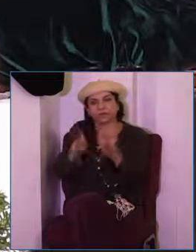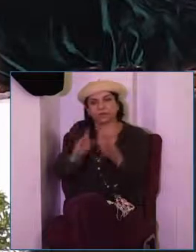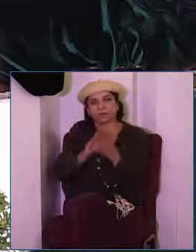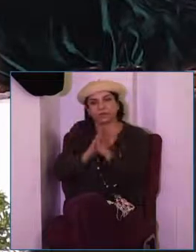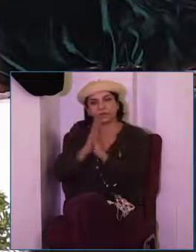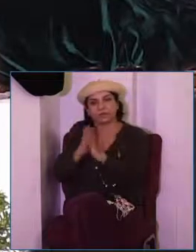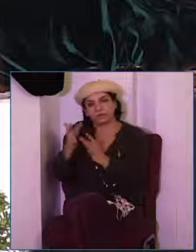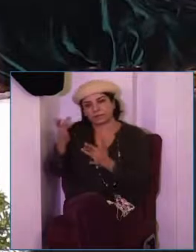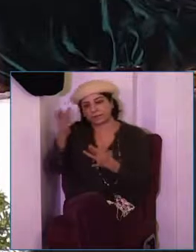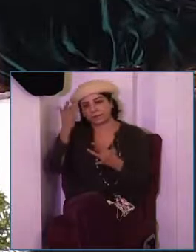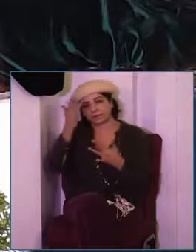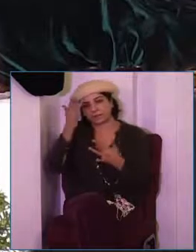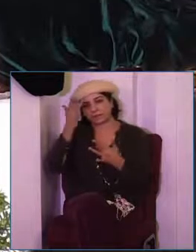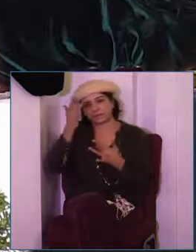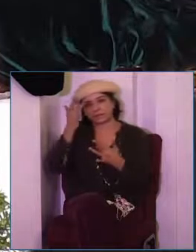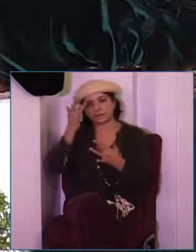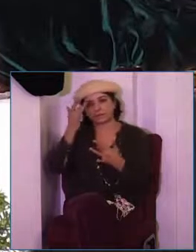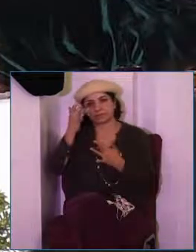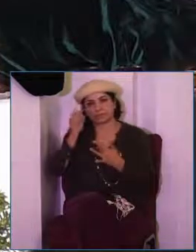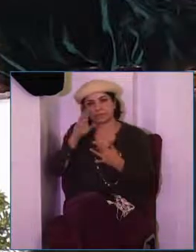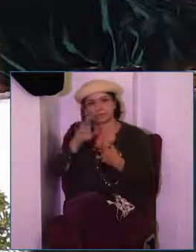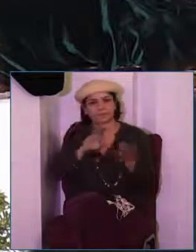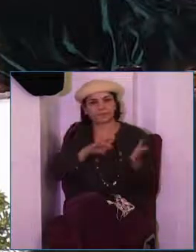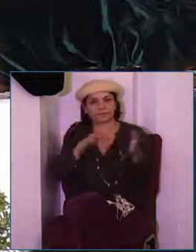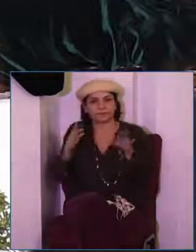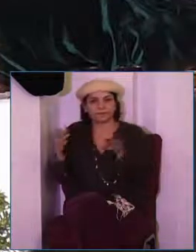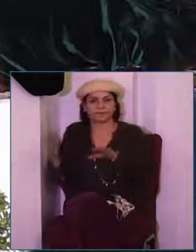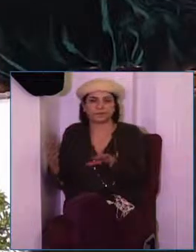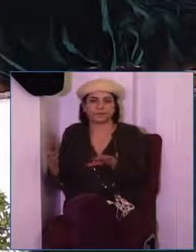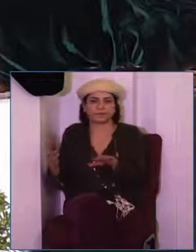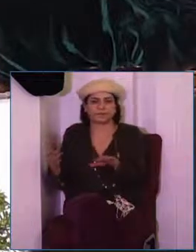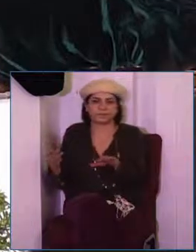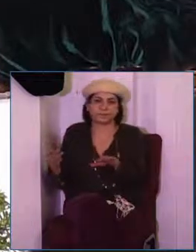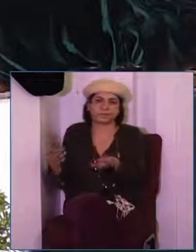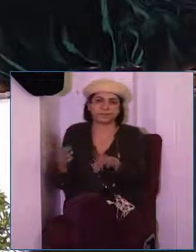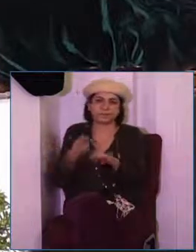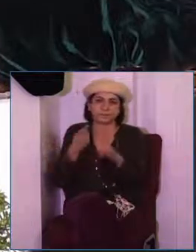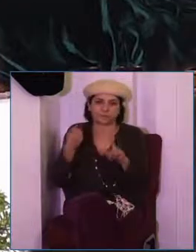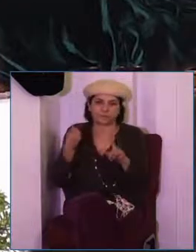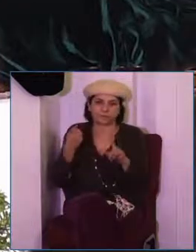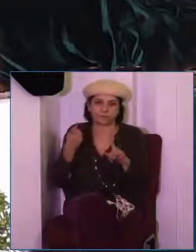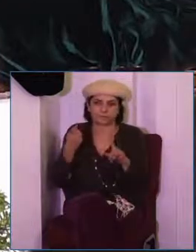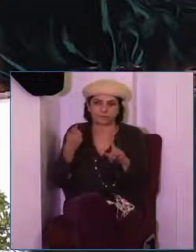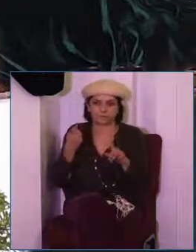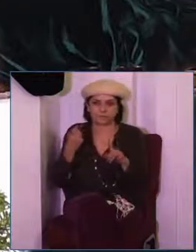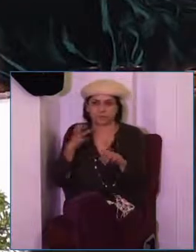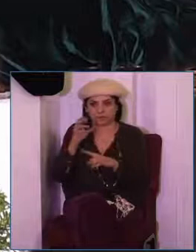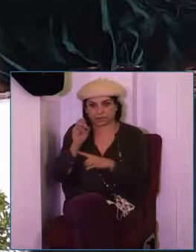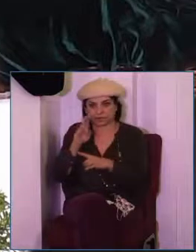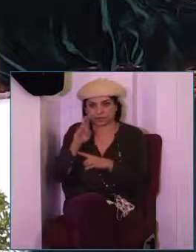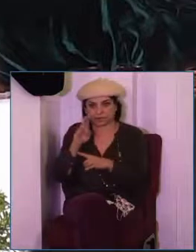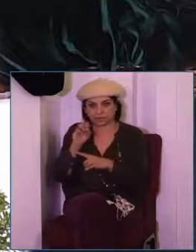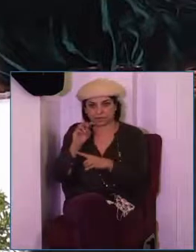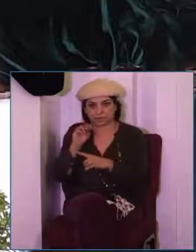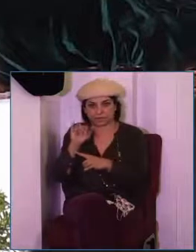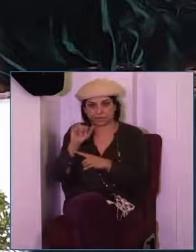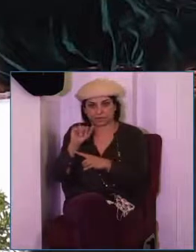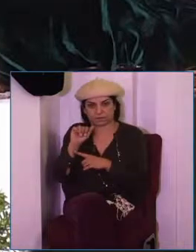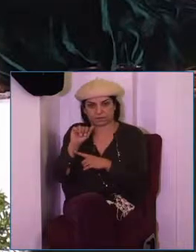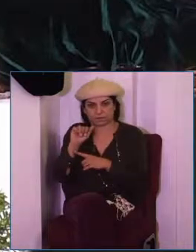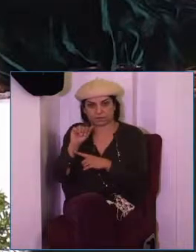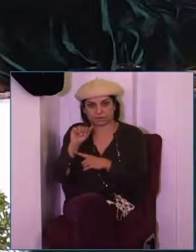become ill or have passed away as a result of the coronavirus.